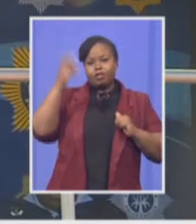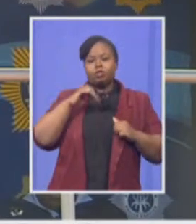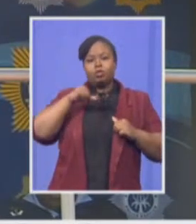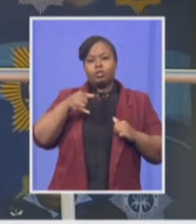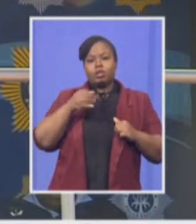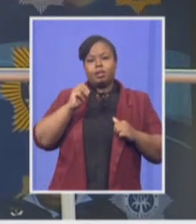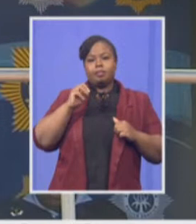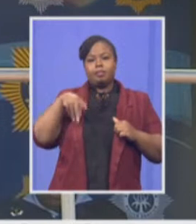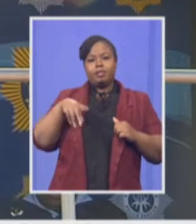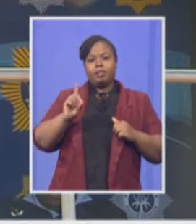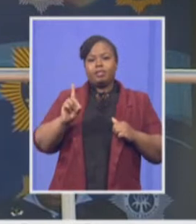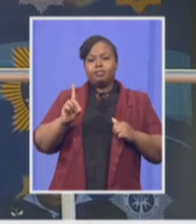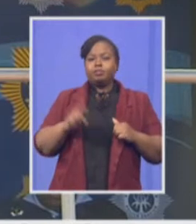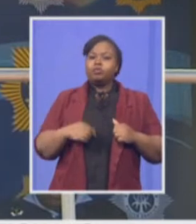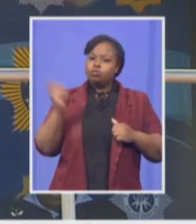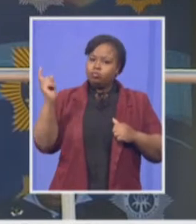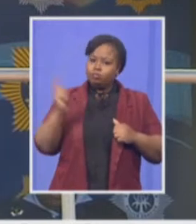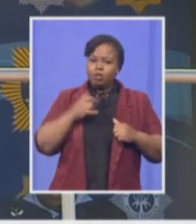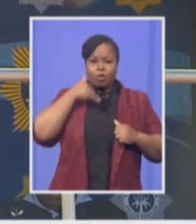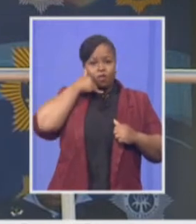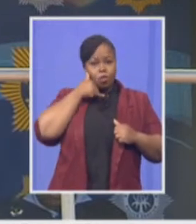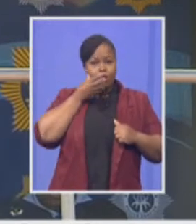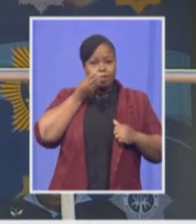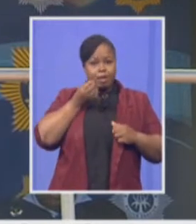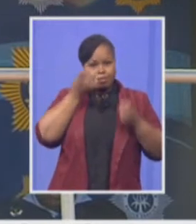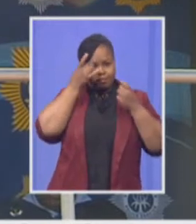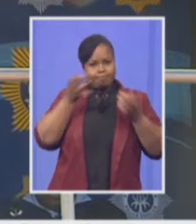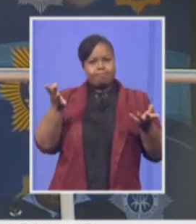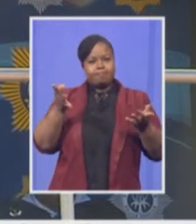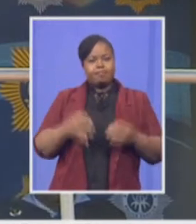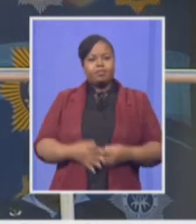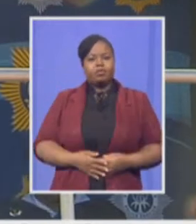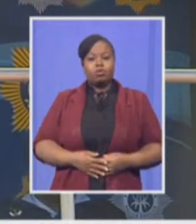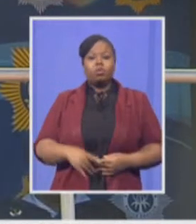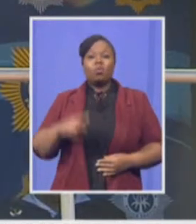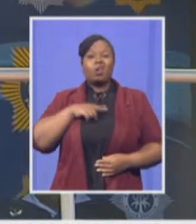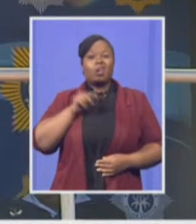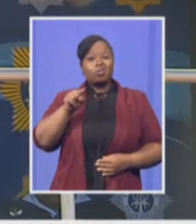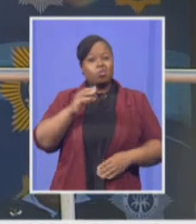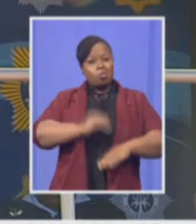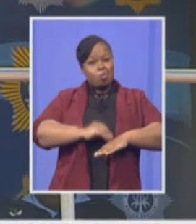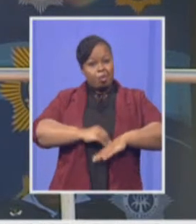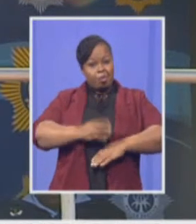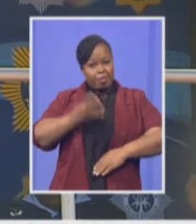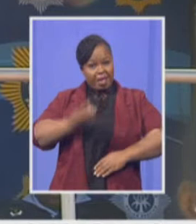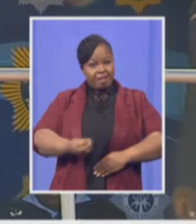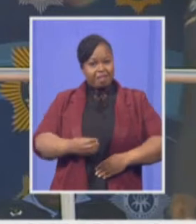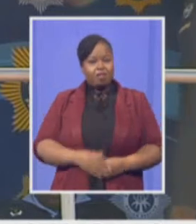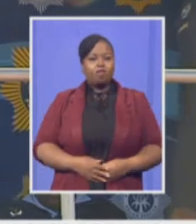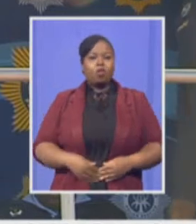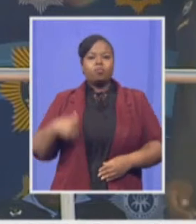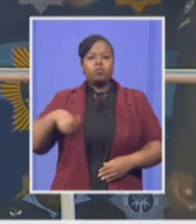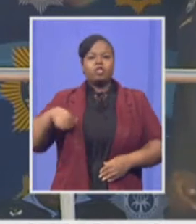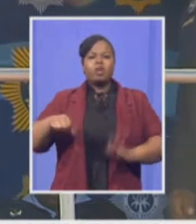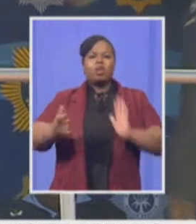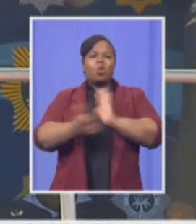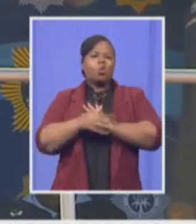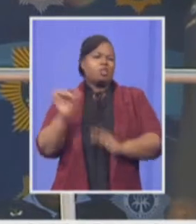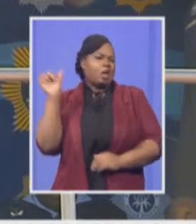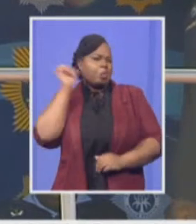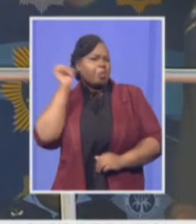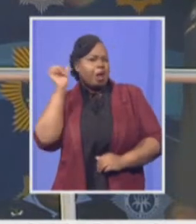ye-JMPD kuthi naye ezonikeza ama-number wakhe kuthe kuthi uma ninenkinga yama-bylaws nifonele